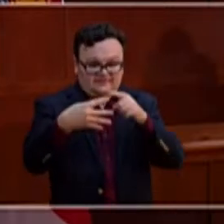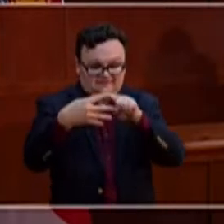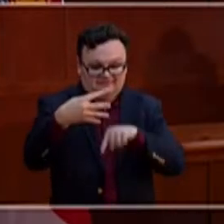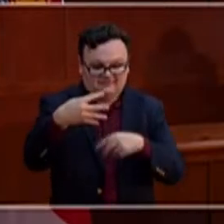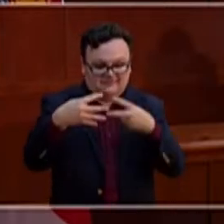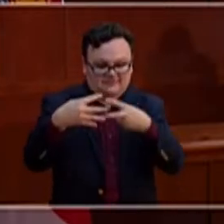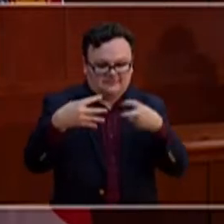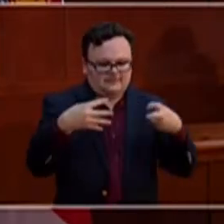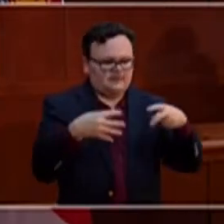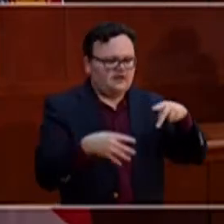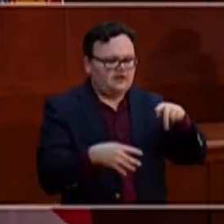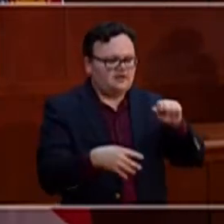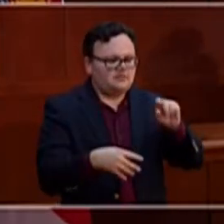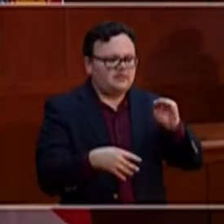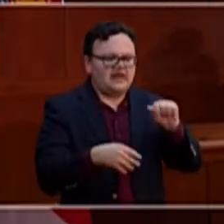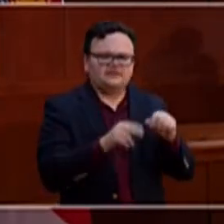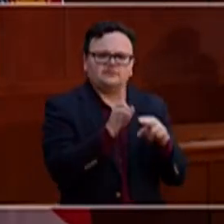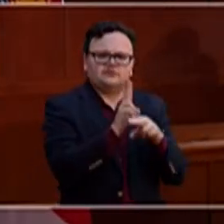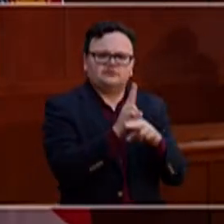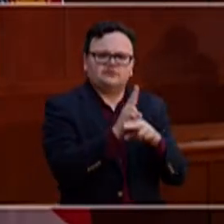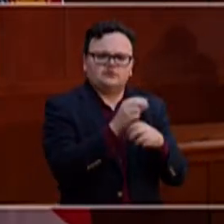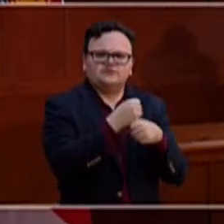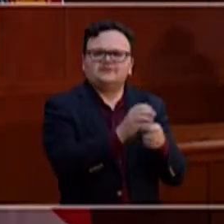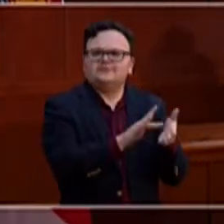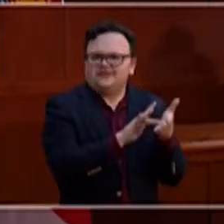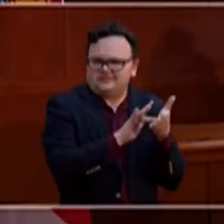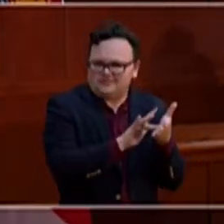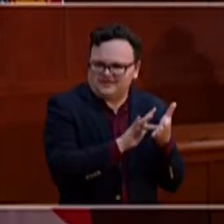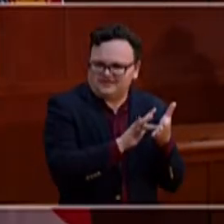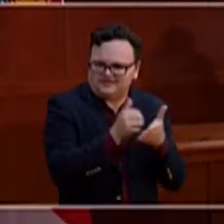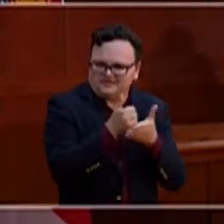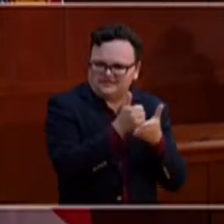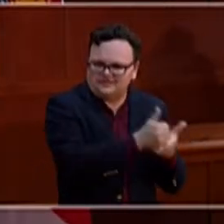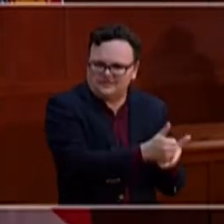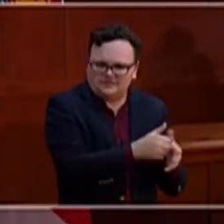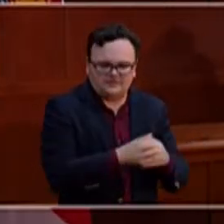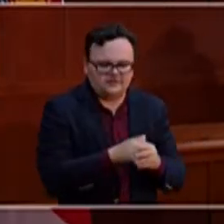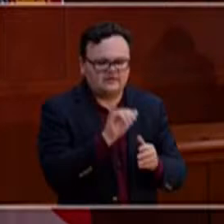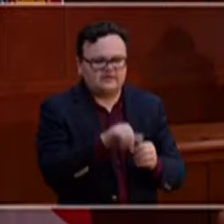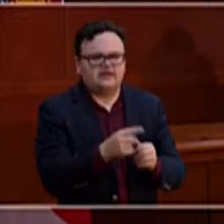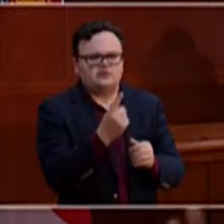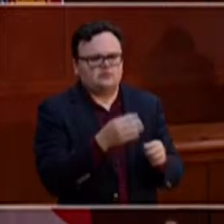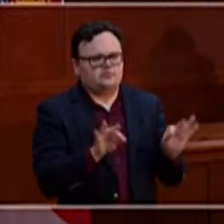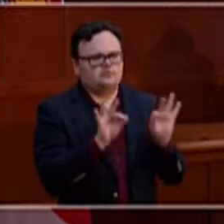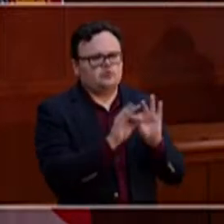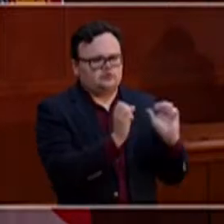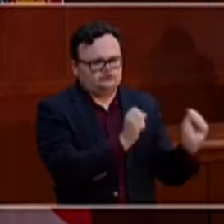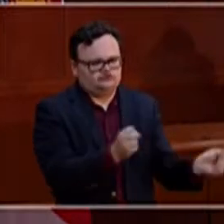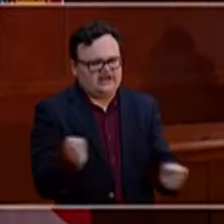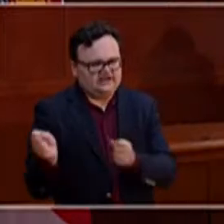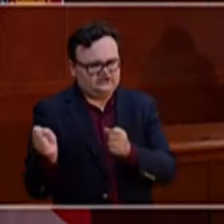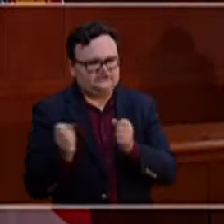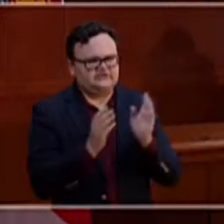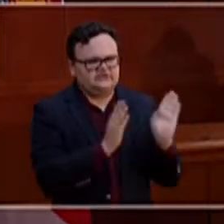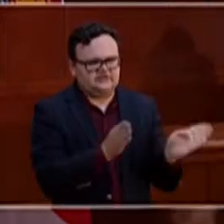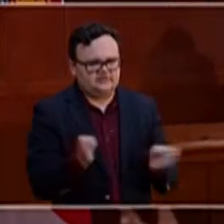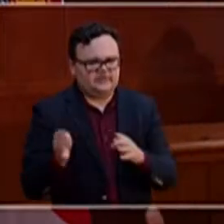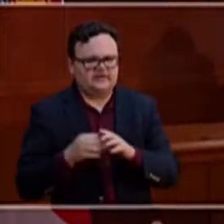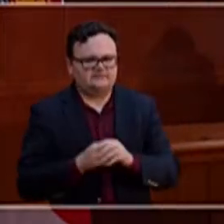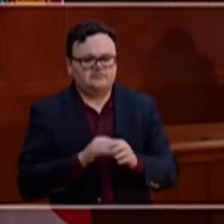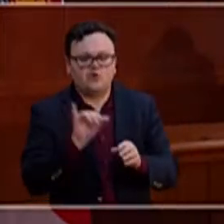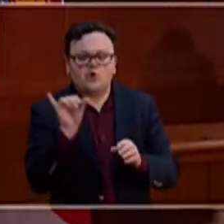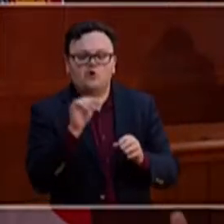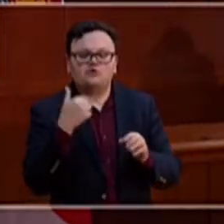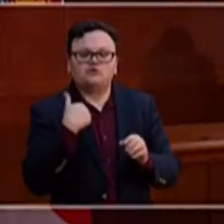see the papers coming out, that's been one of our key strategies. We're also involved in several studies at Advent Health on